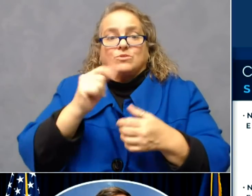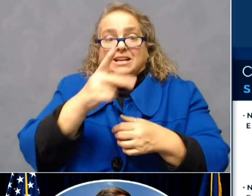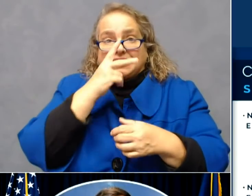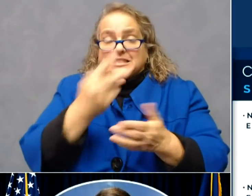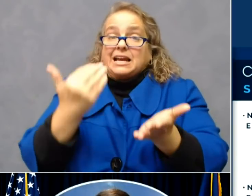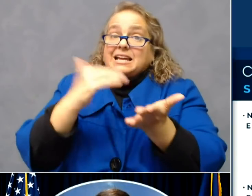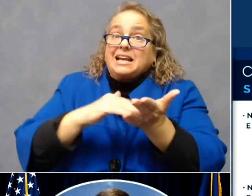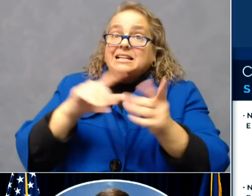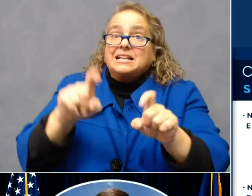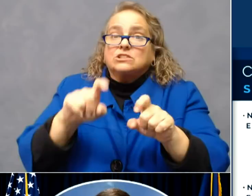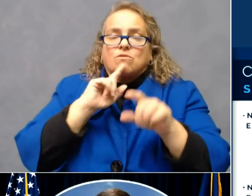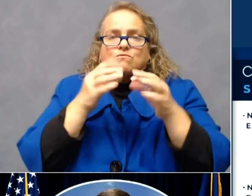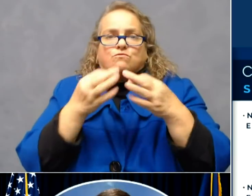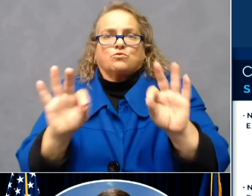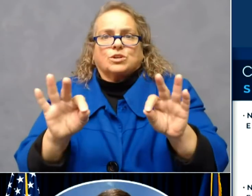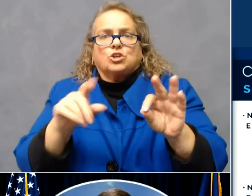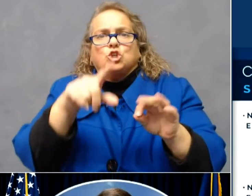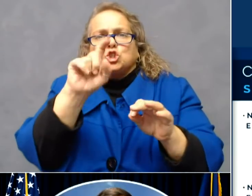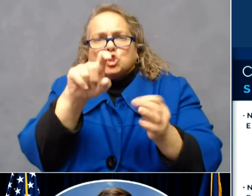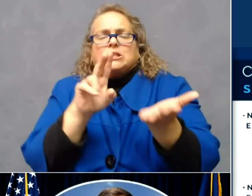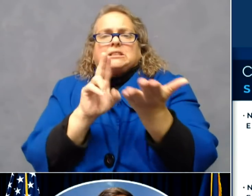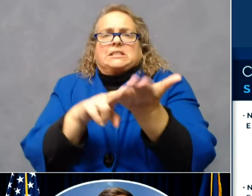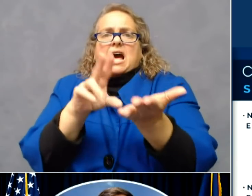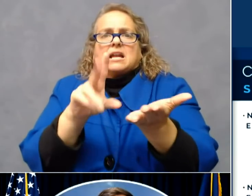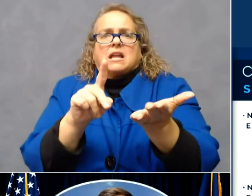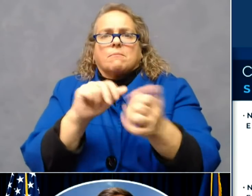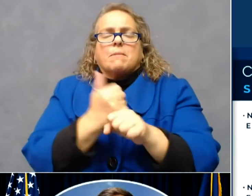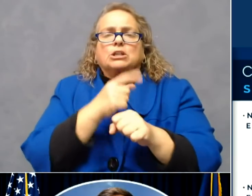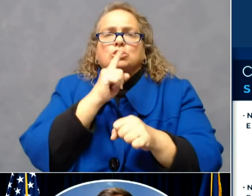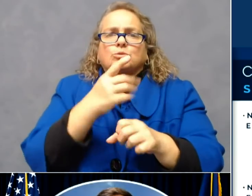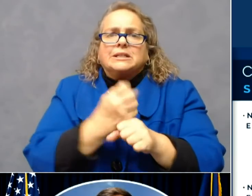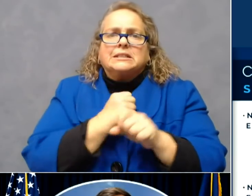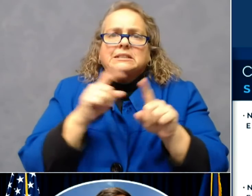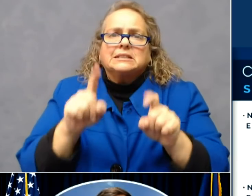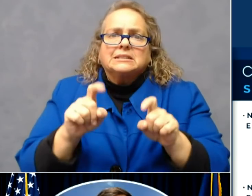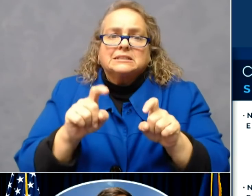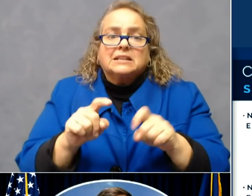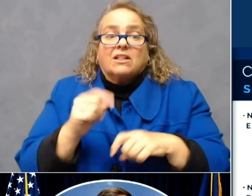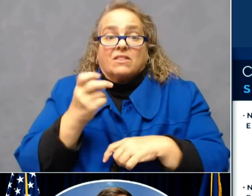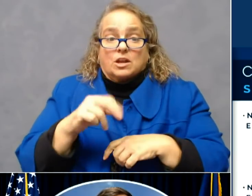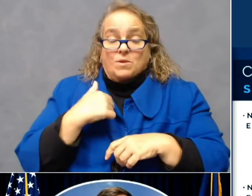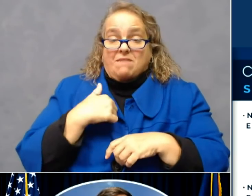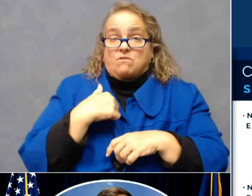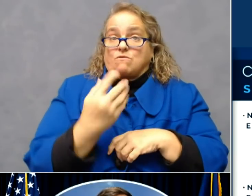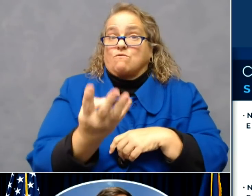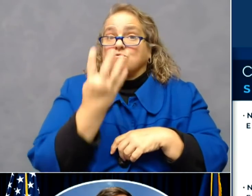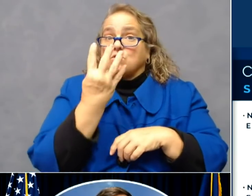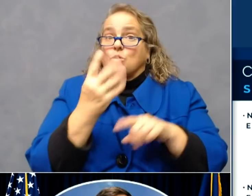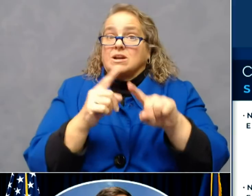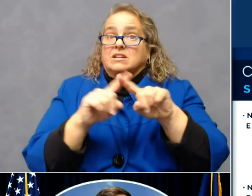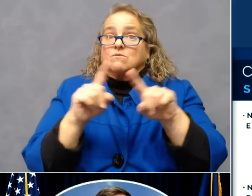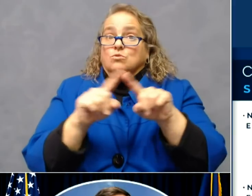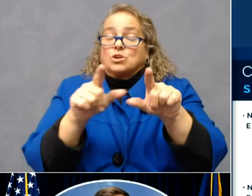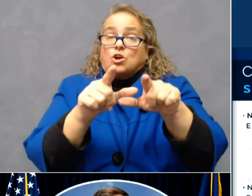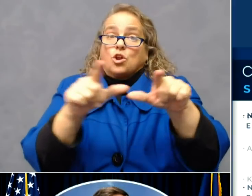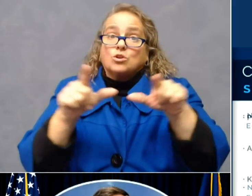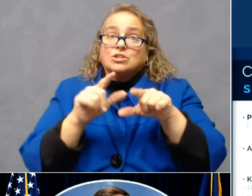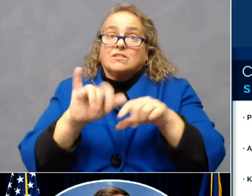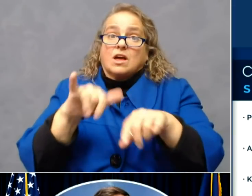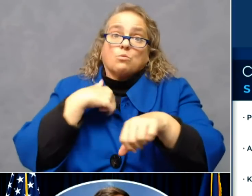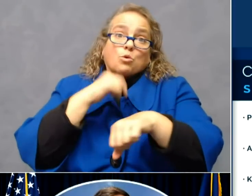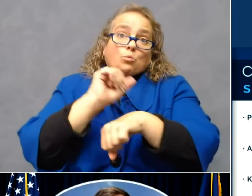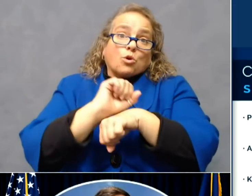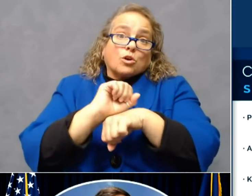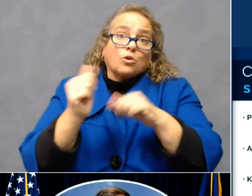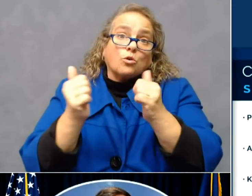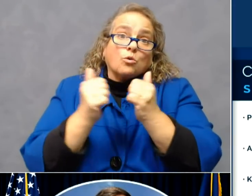up. Make sure you get tested. And then we have 4 different locations that we are working with throughout